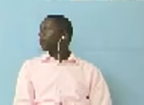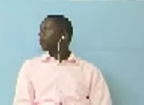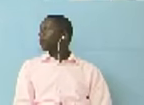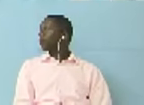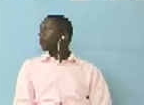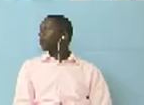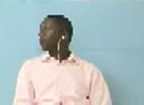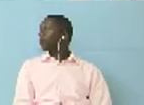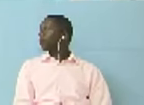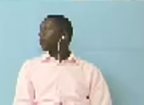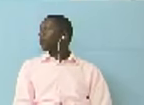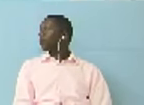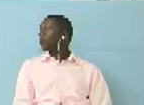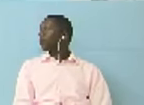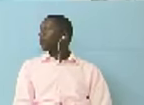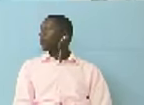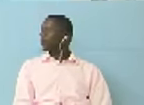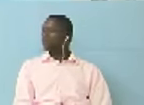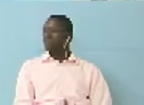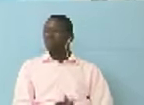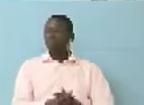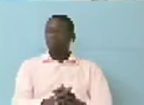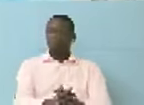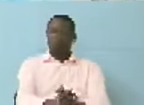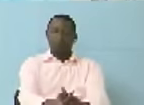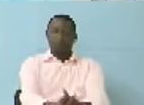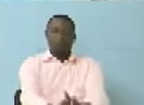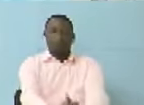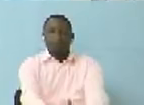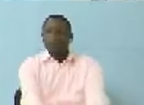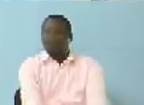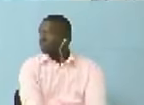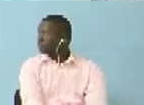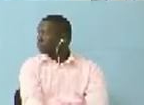it happened, show us the action as you remember it. No,